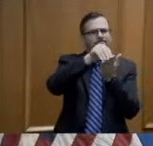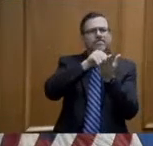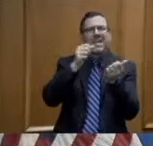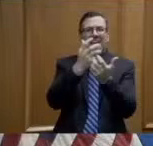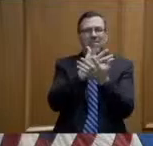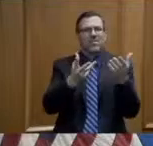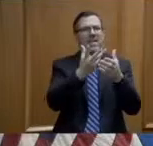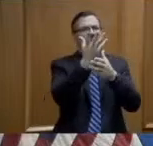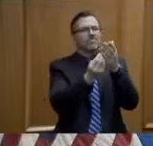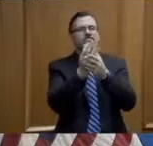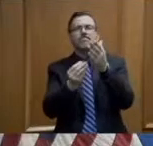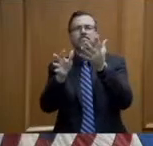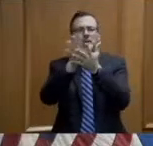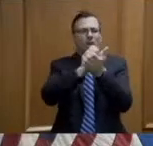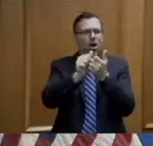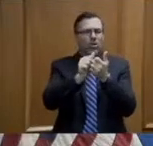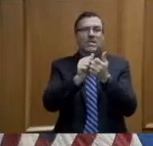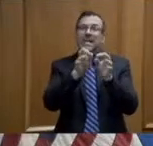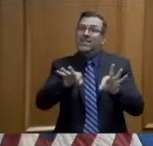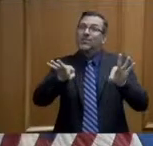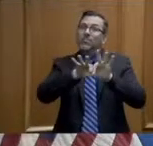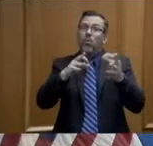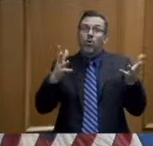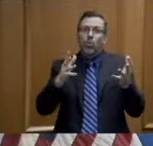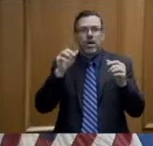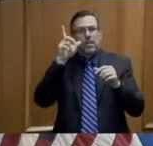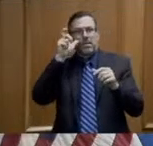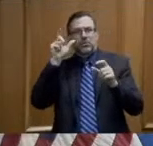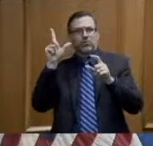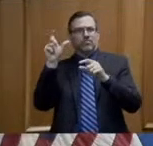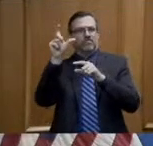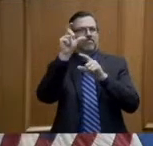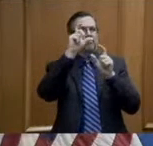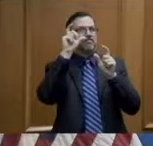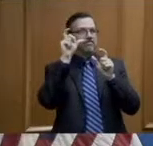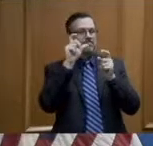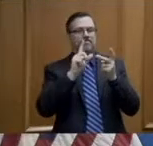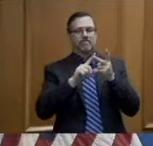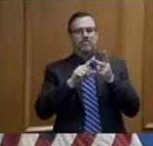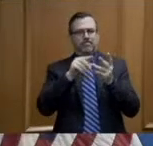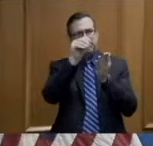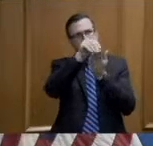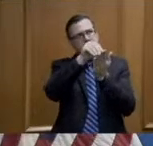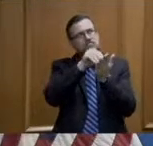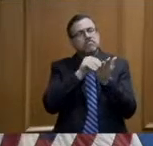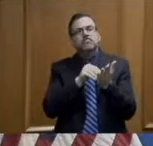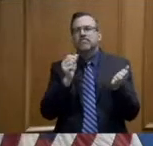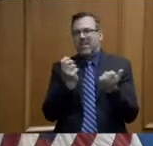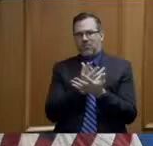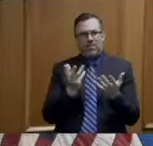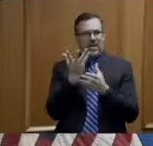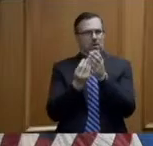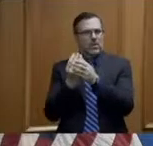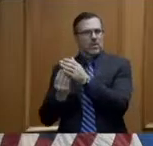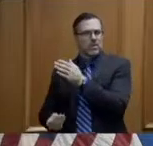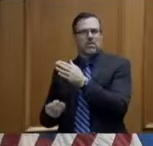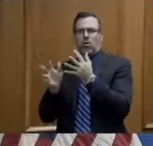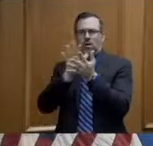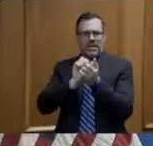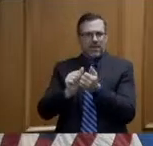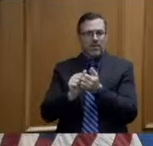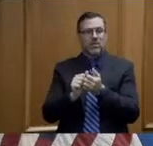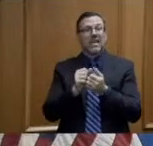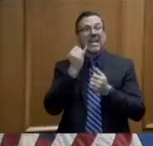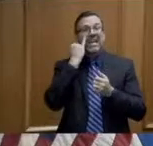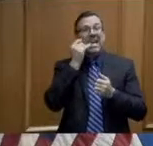Take lots of pictures of everything that you've lost, and take pictures as you make progress. And then if you have not already, contact